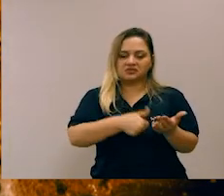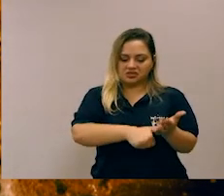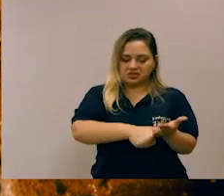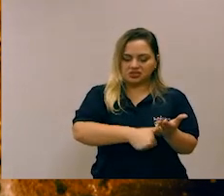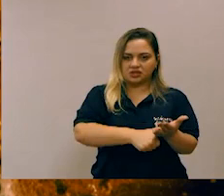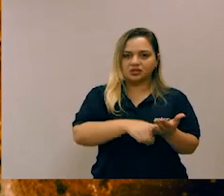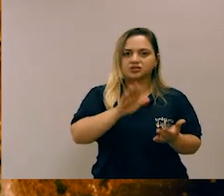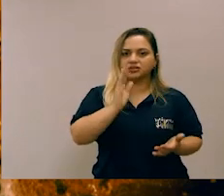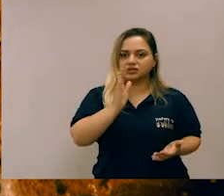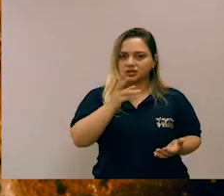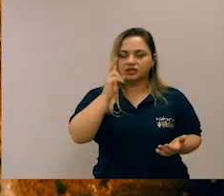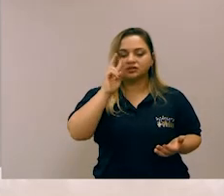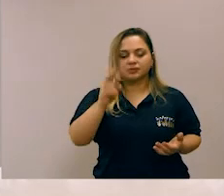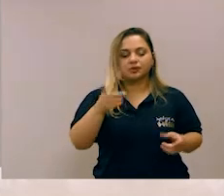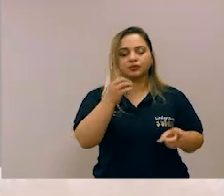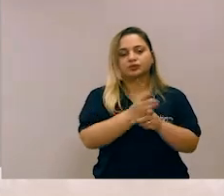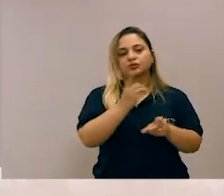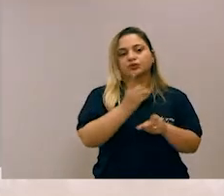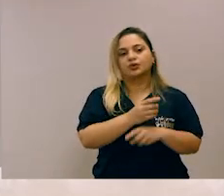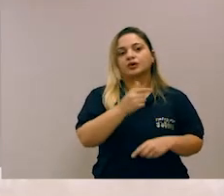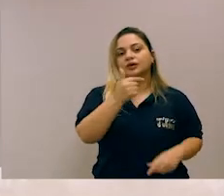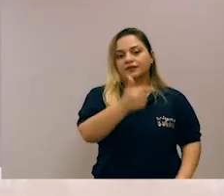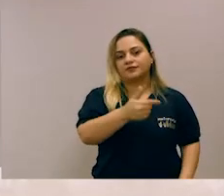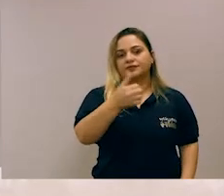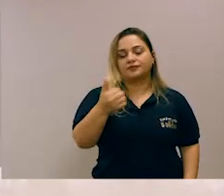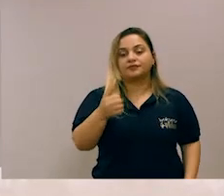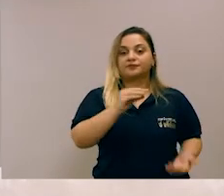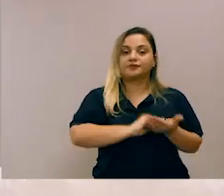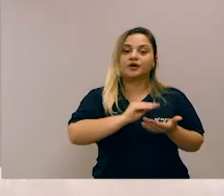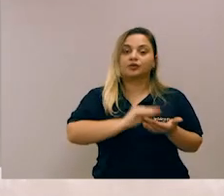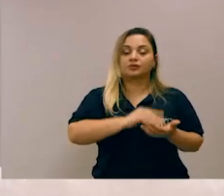and 21 to be located.